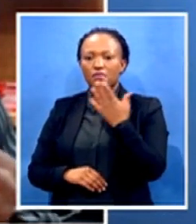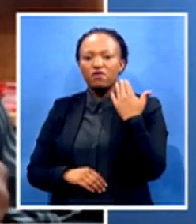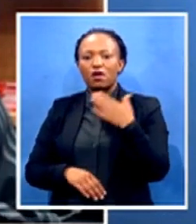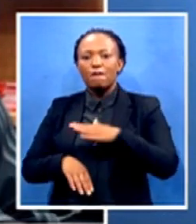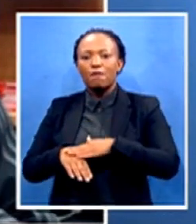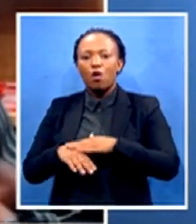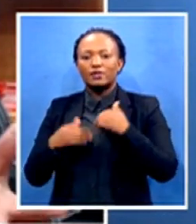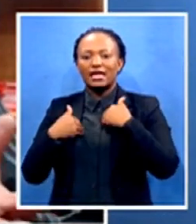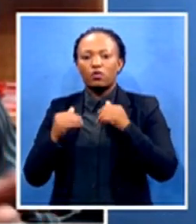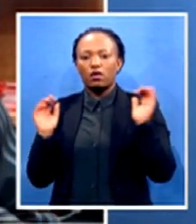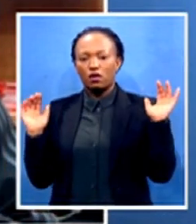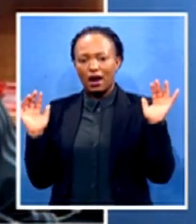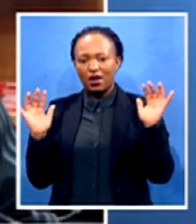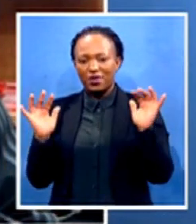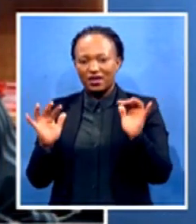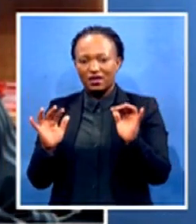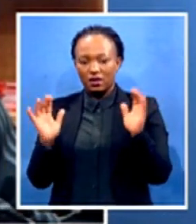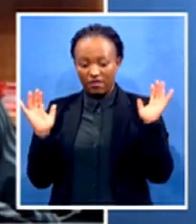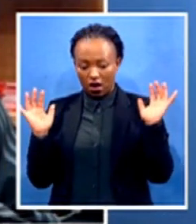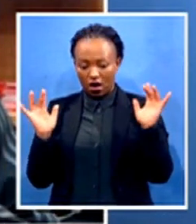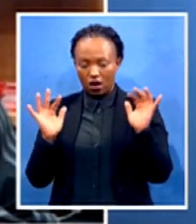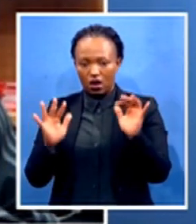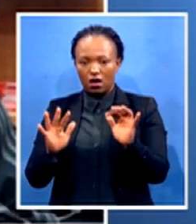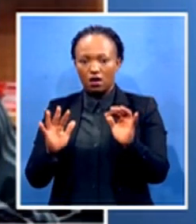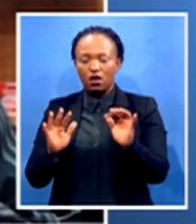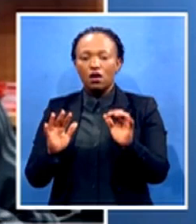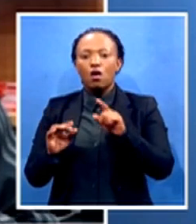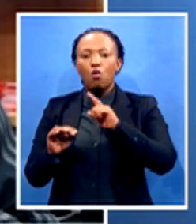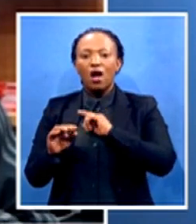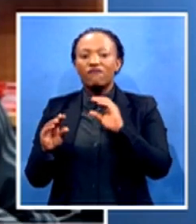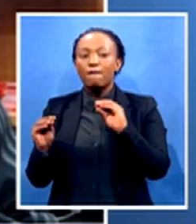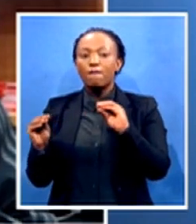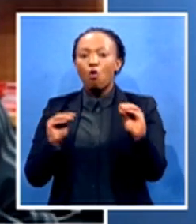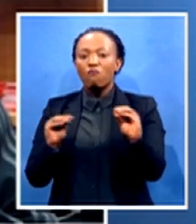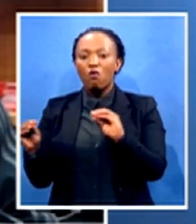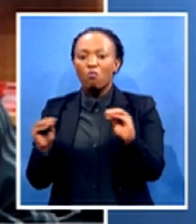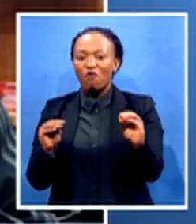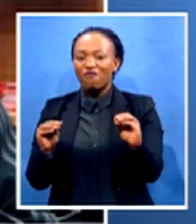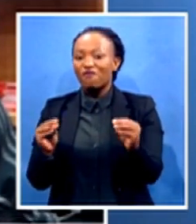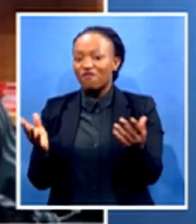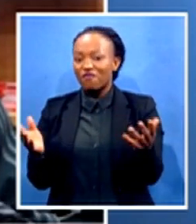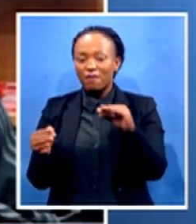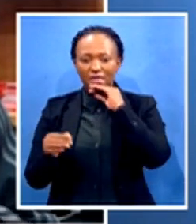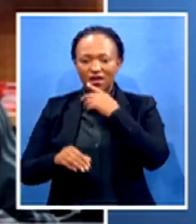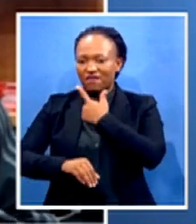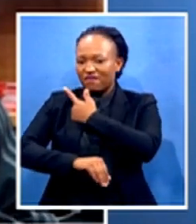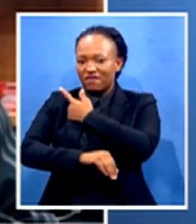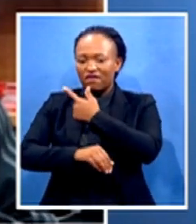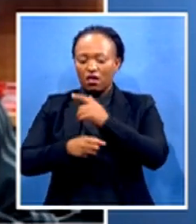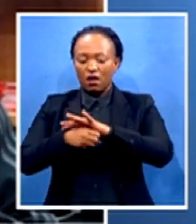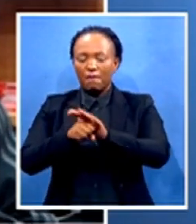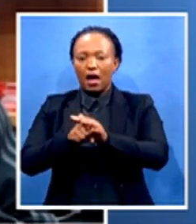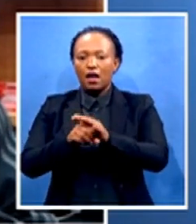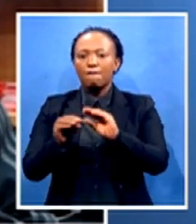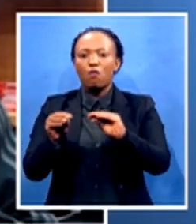don't move, the virus won't move. Now, supporters, are passionate people. As much as we can give guidelines